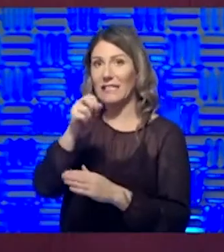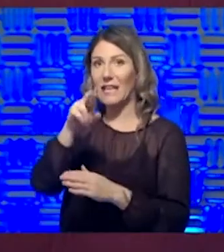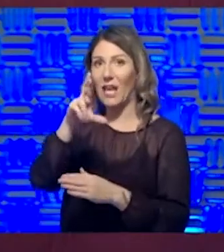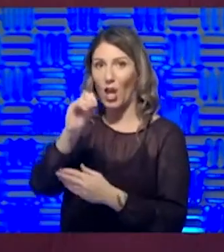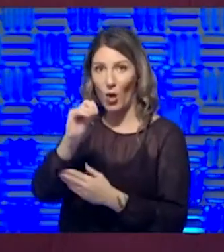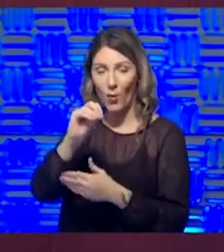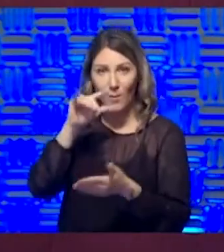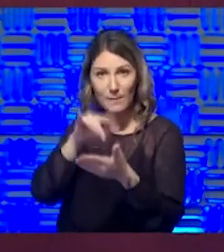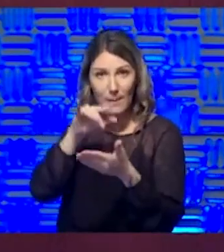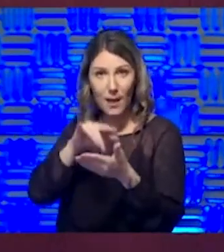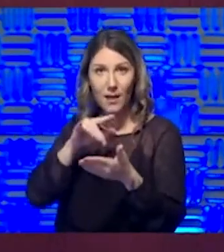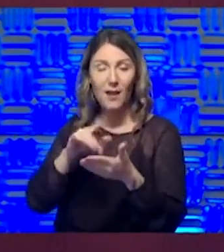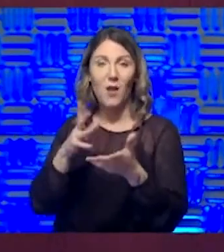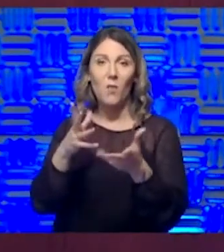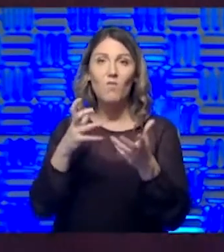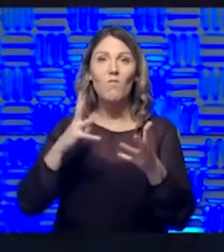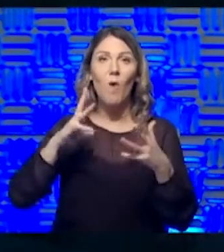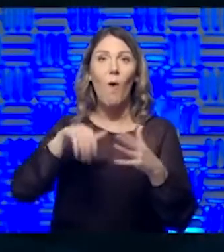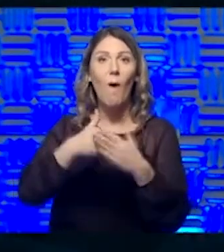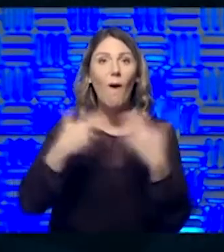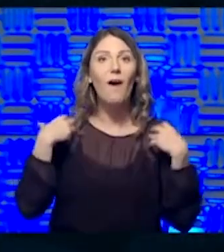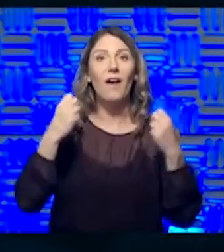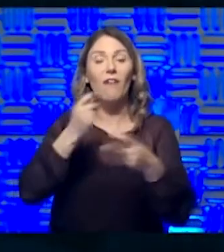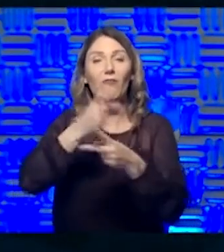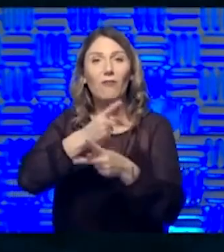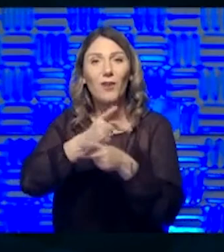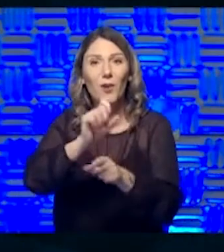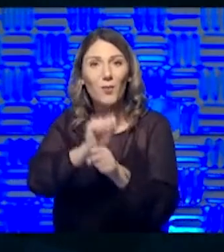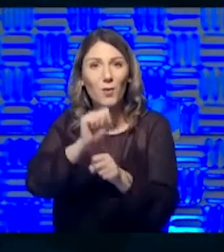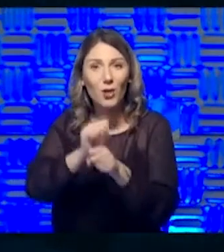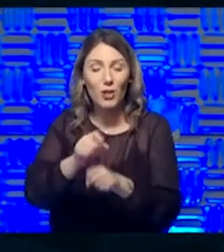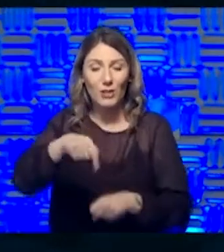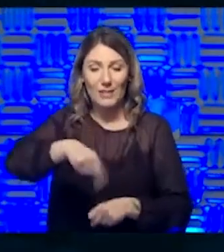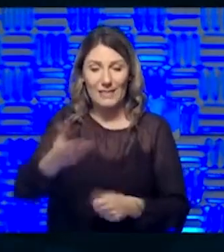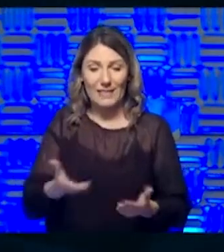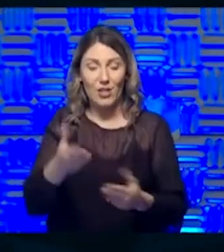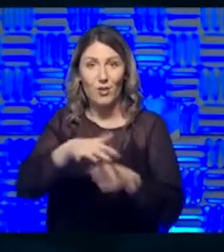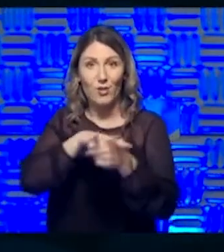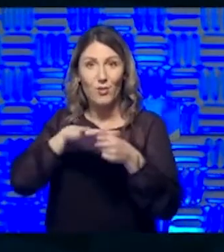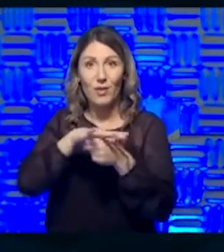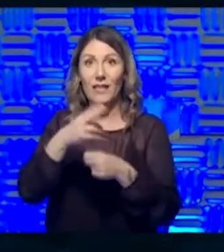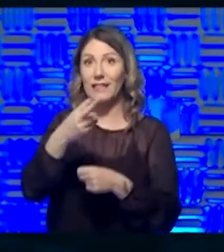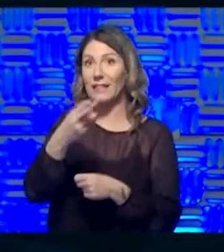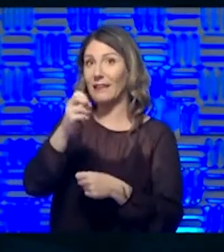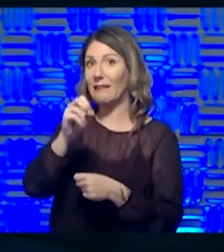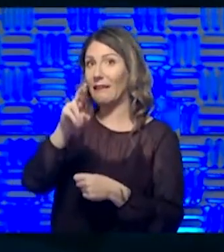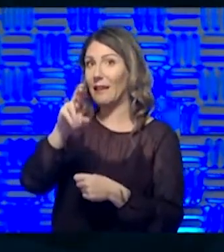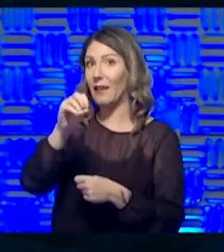like all healthcare workers, you know, in the region to participate in the registry. It's